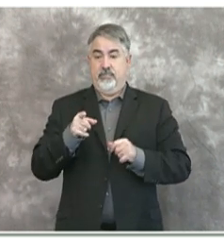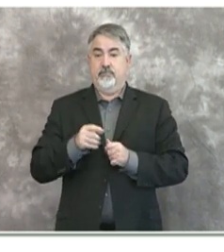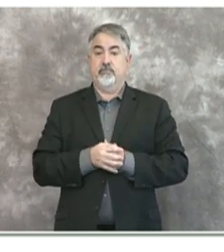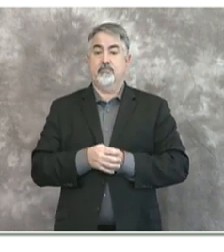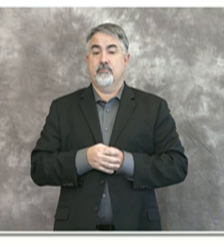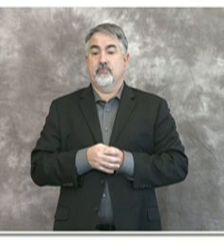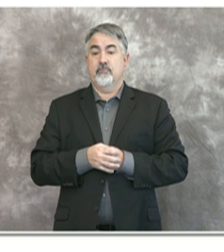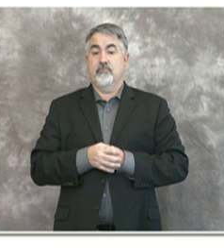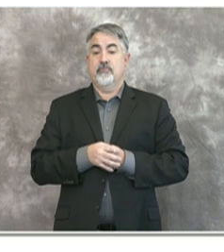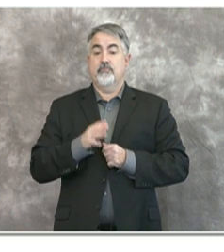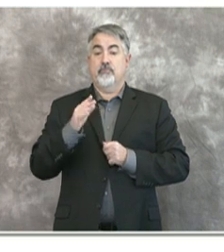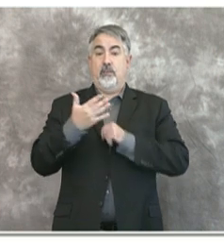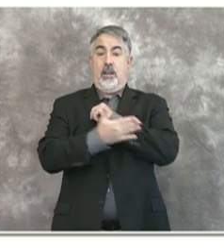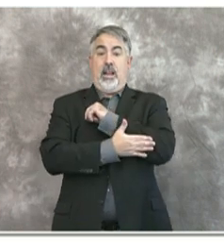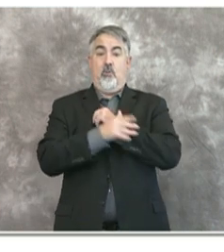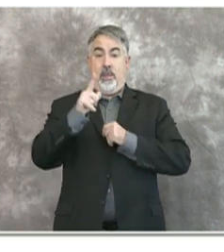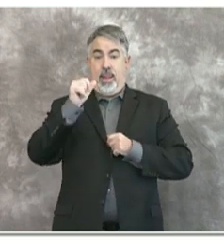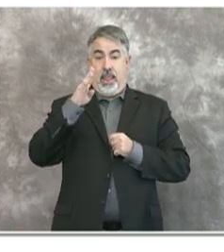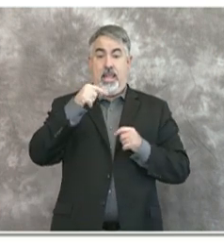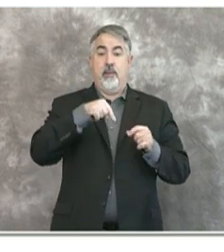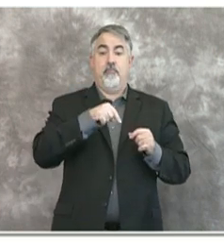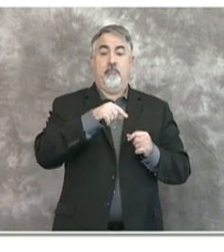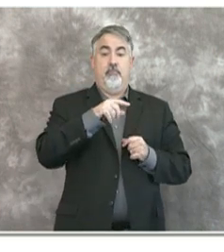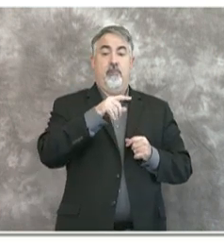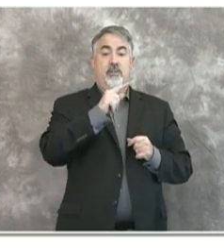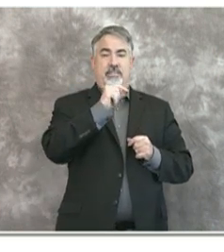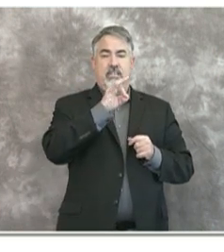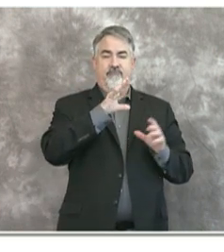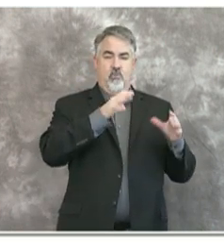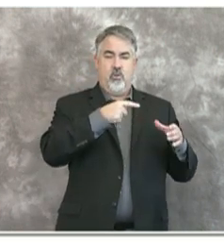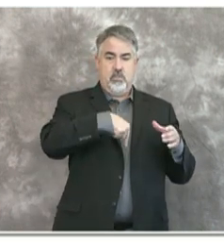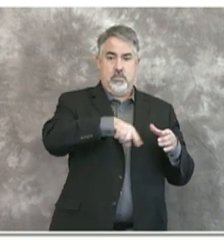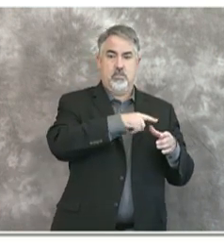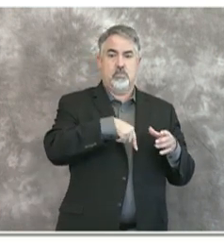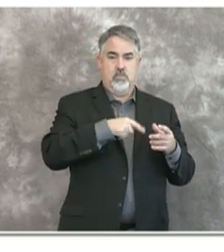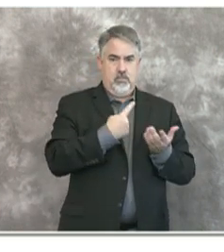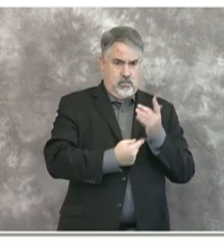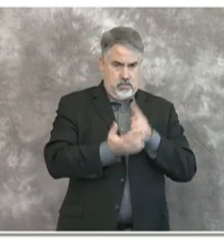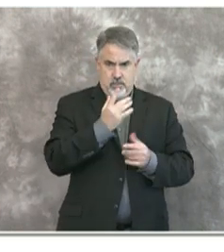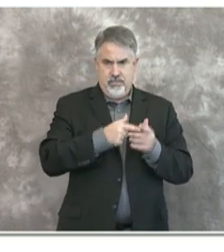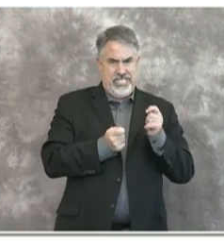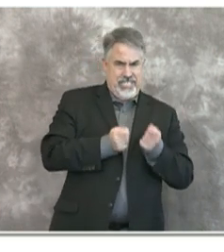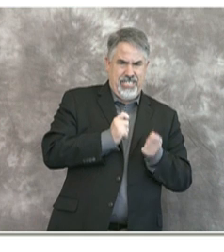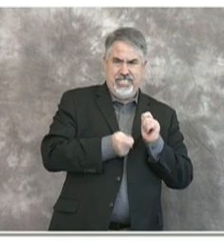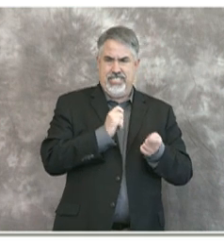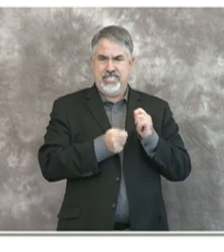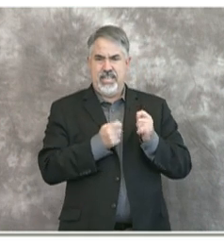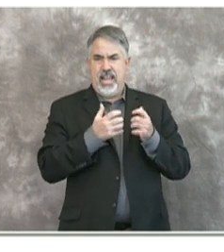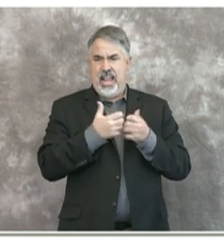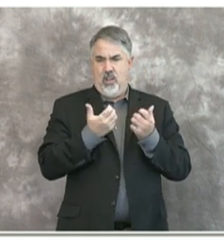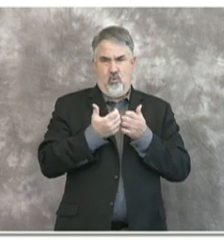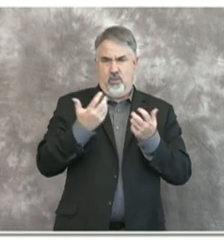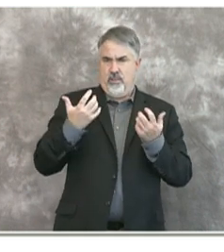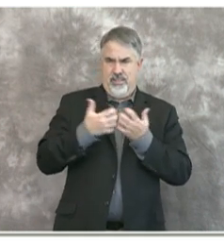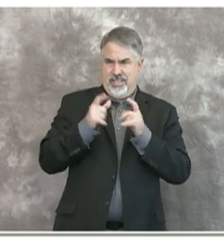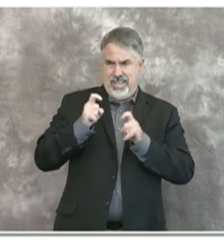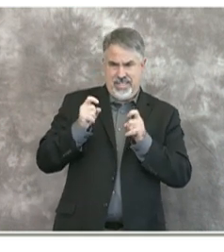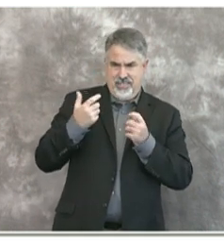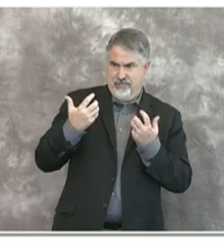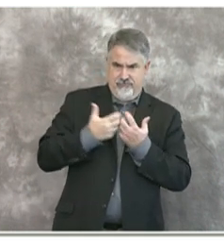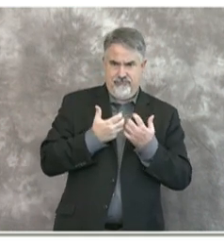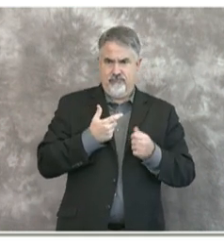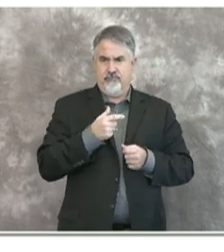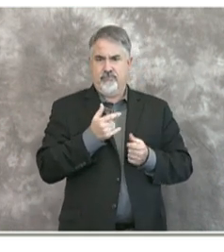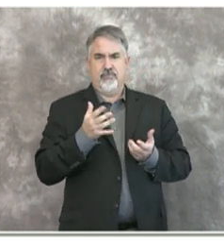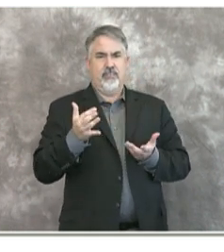testing task force continues to meet and refine a regionally coordinated, data-driven, and equity-focused approach